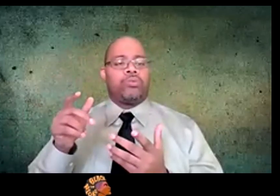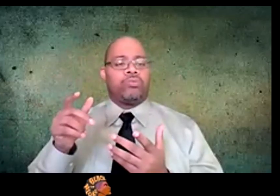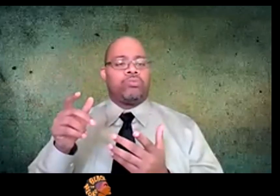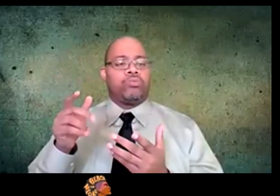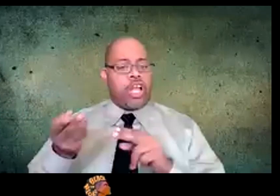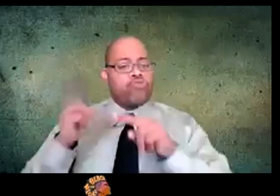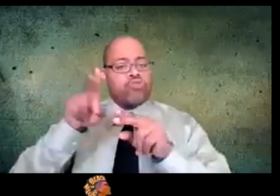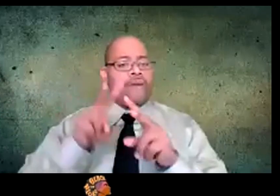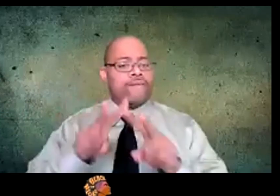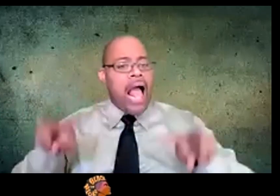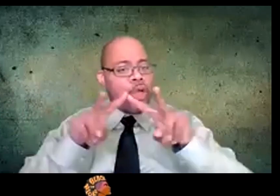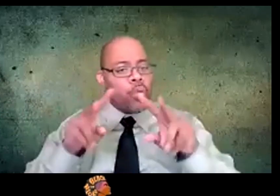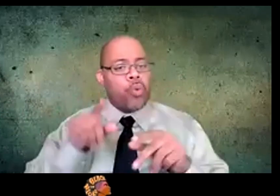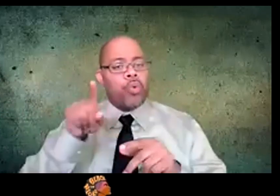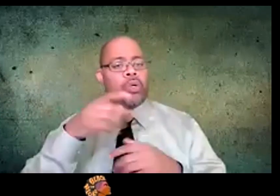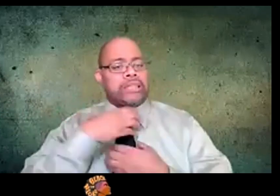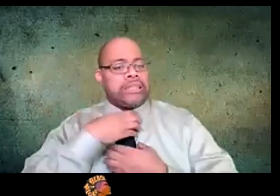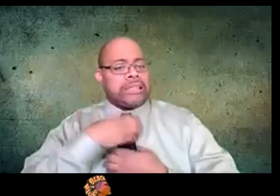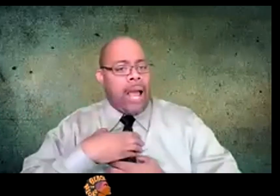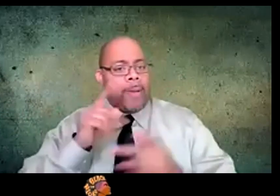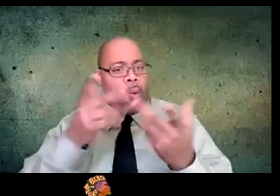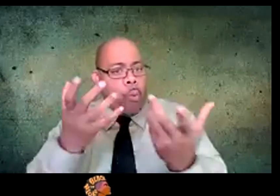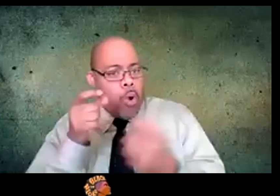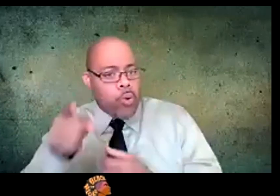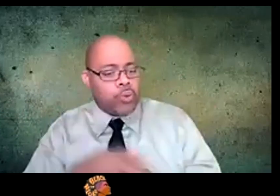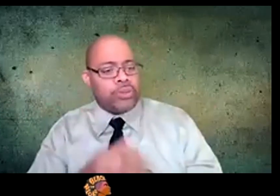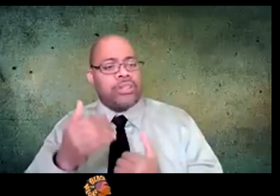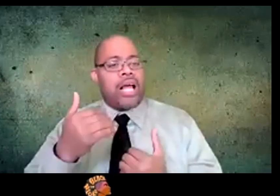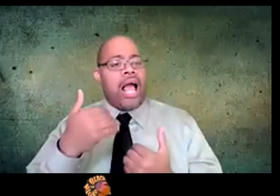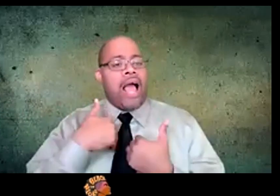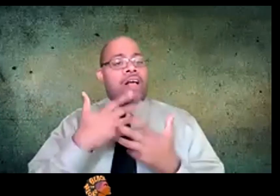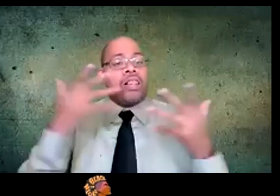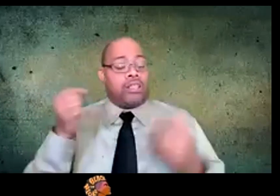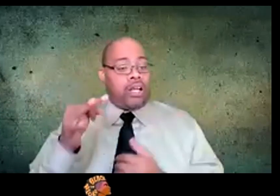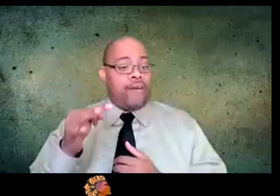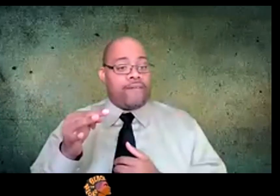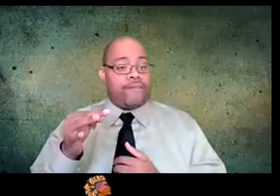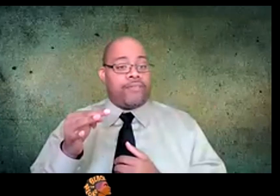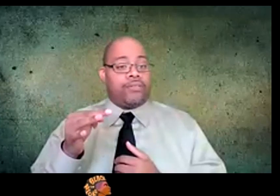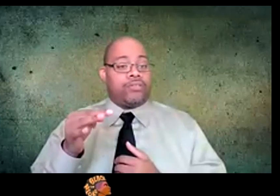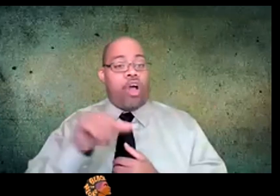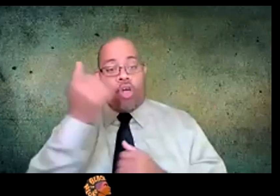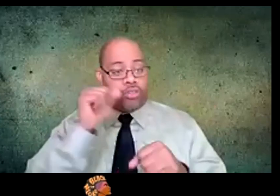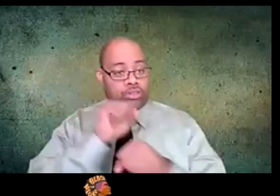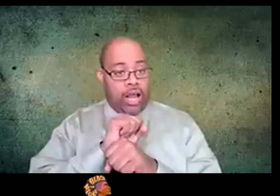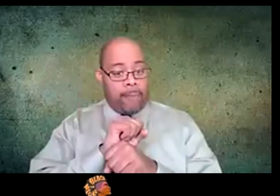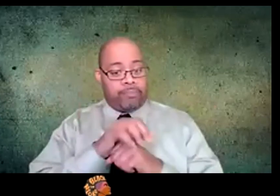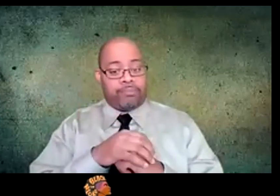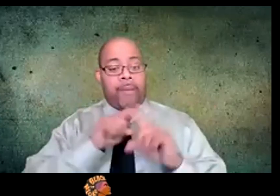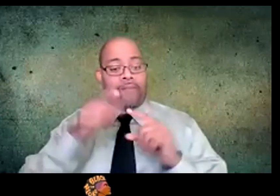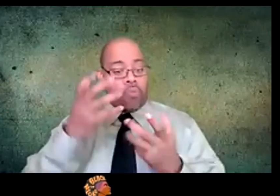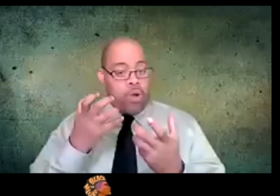increase your value, your desirability. Again, there are lots of other jobs, but if you want to